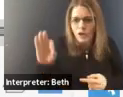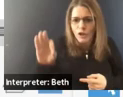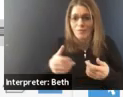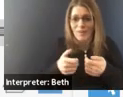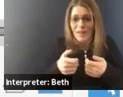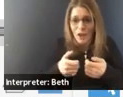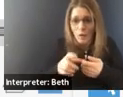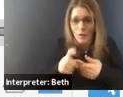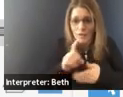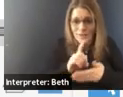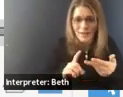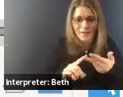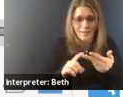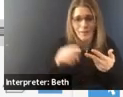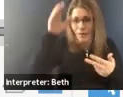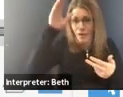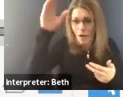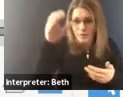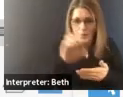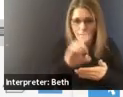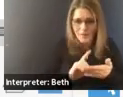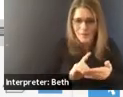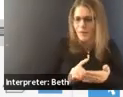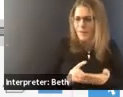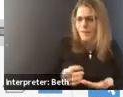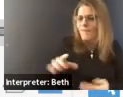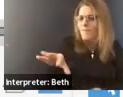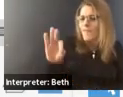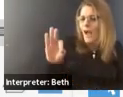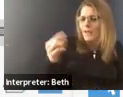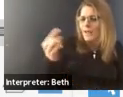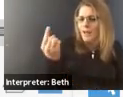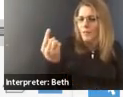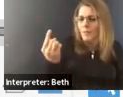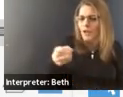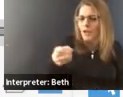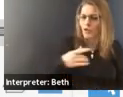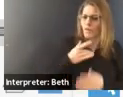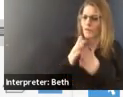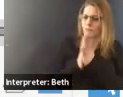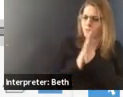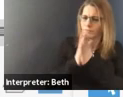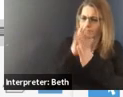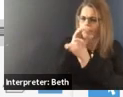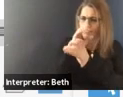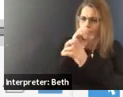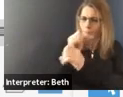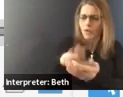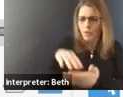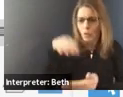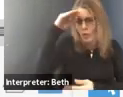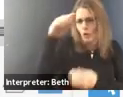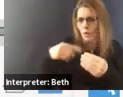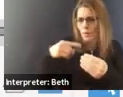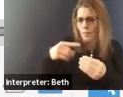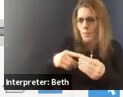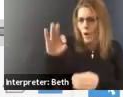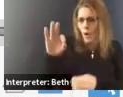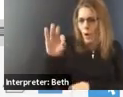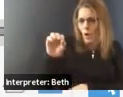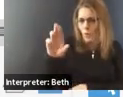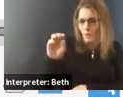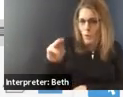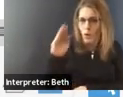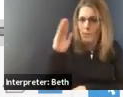Find something that really interests you to learn about the form, and that will help your drawing and help your